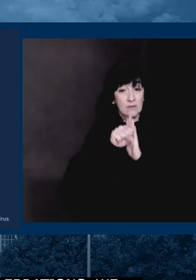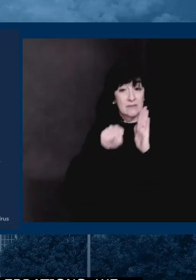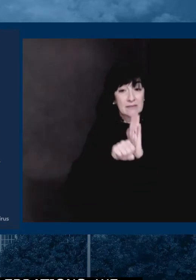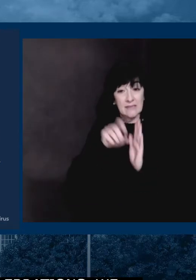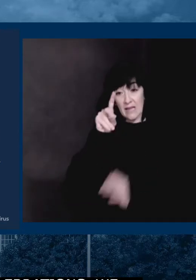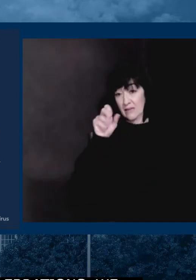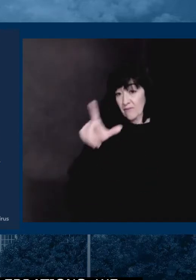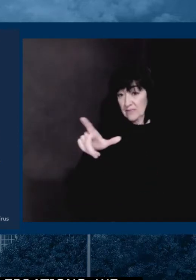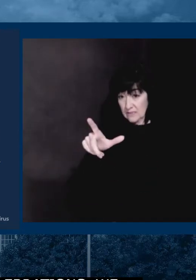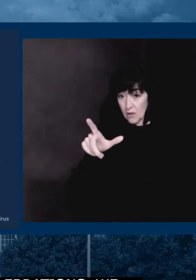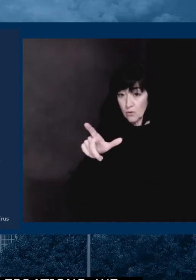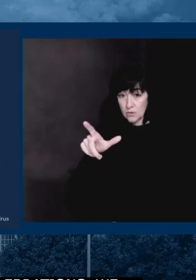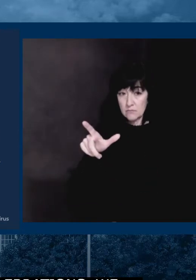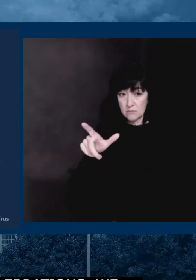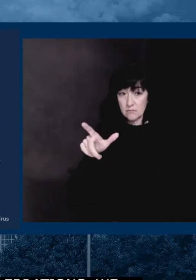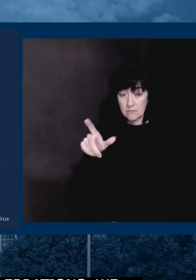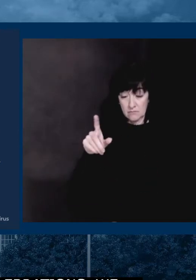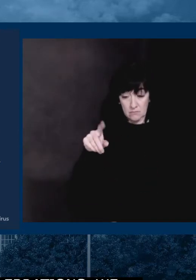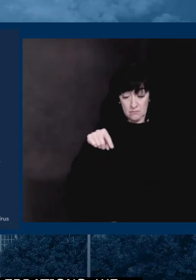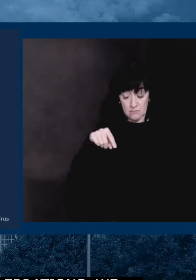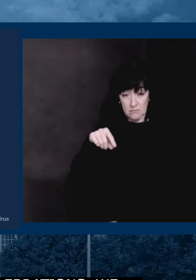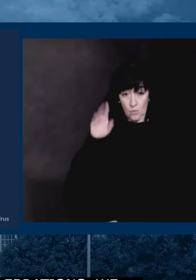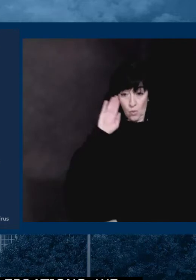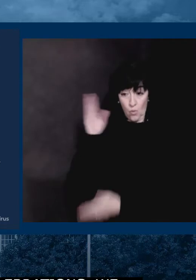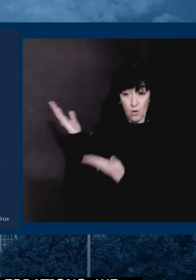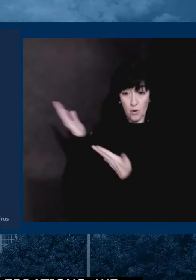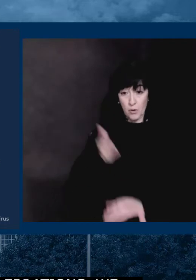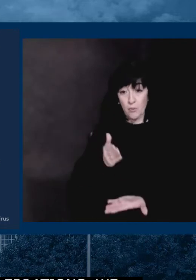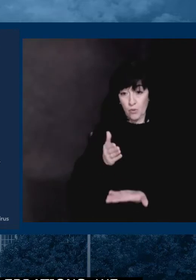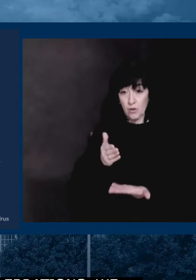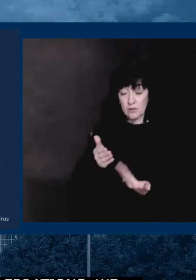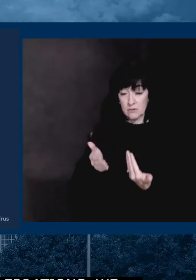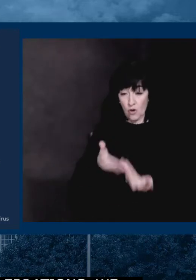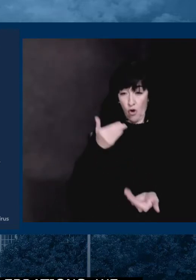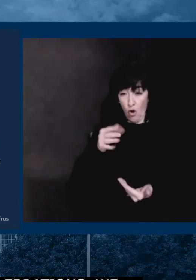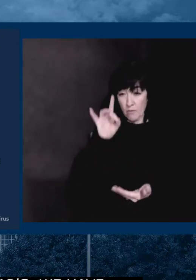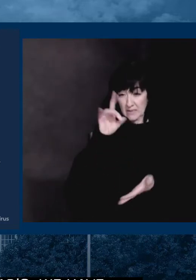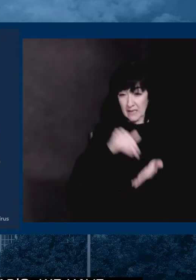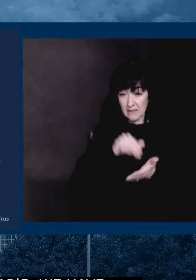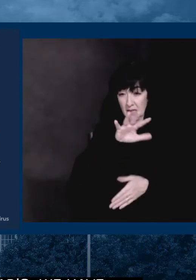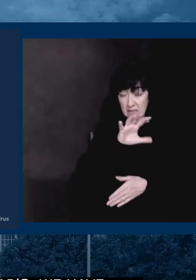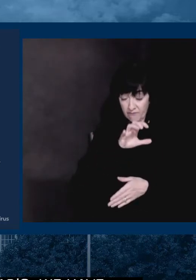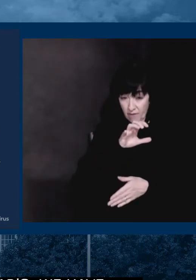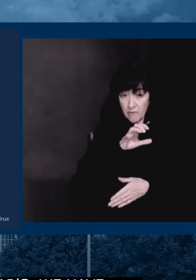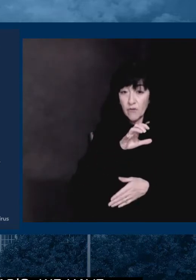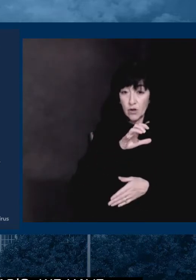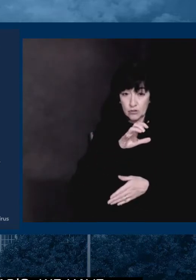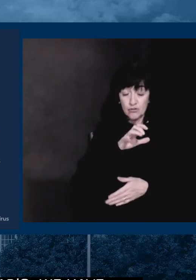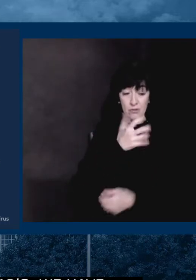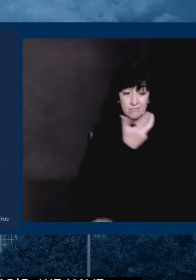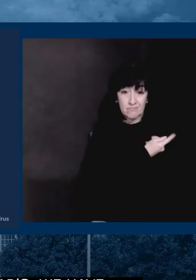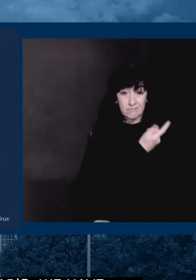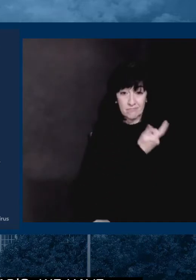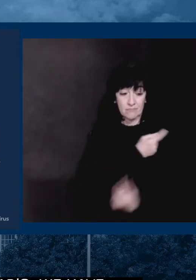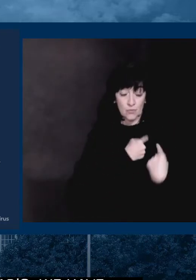close to 8,500, I think, to date. And we have thousands more coming And so better days are ahead if we can just